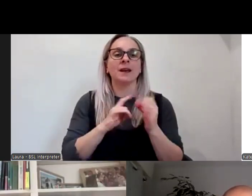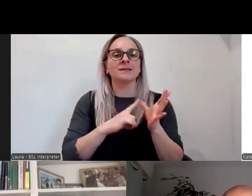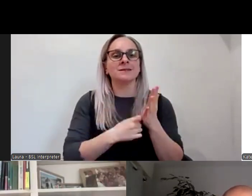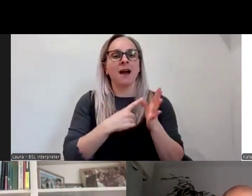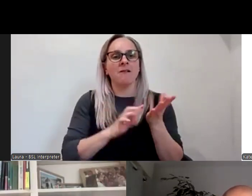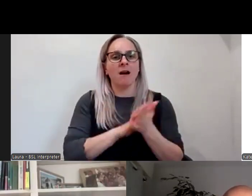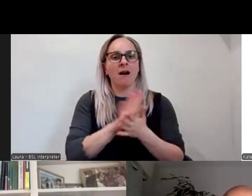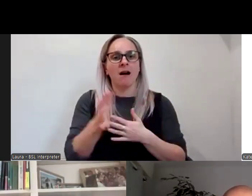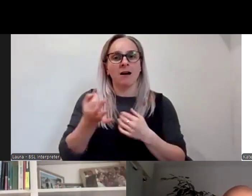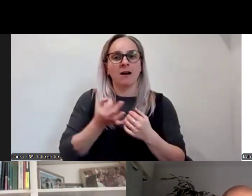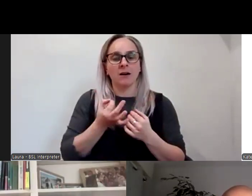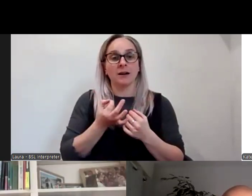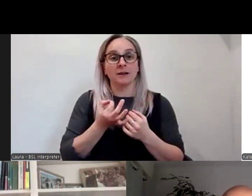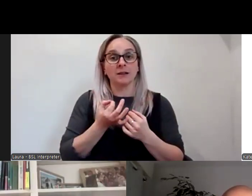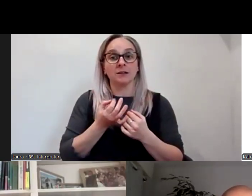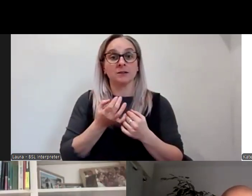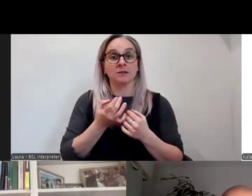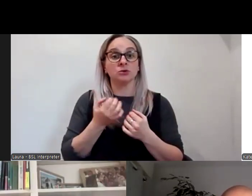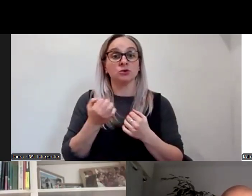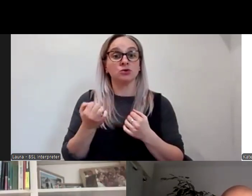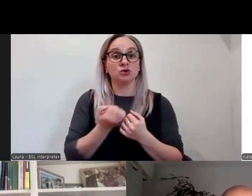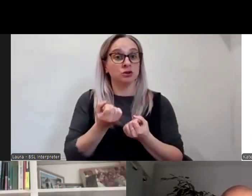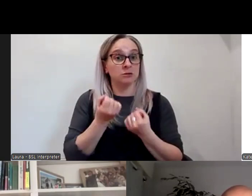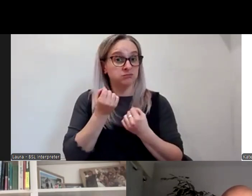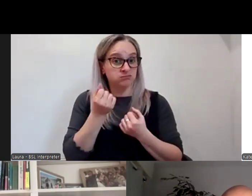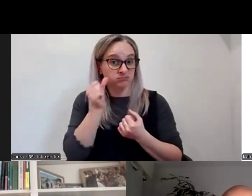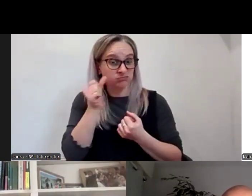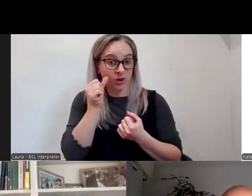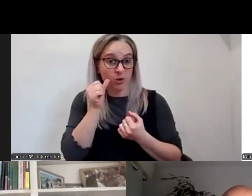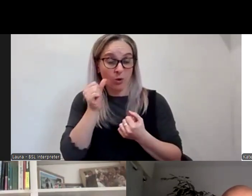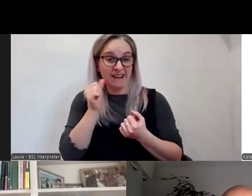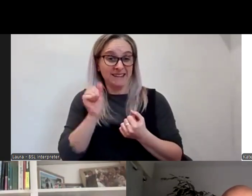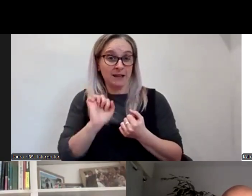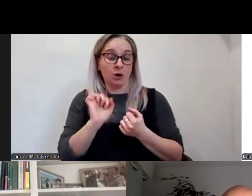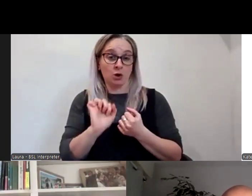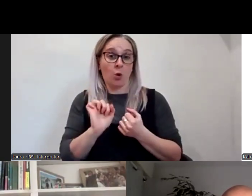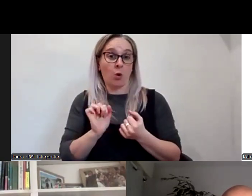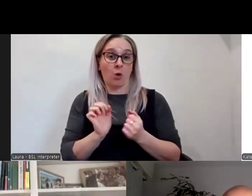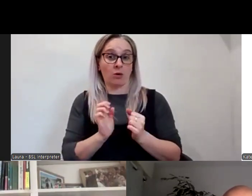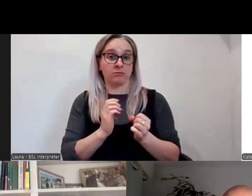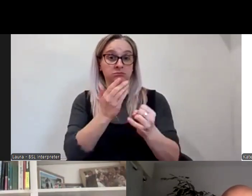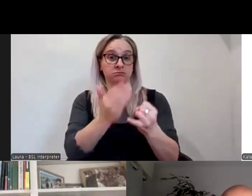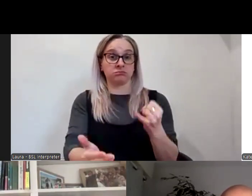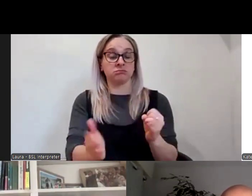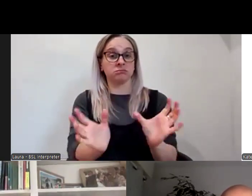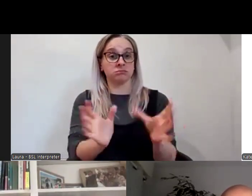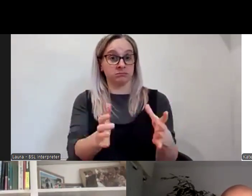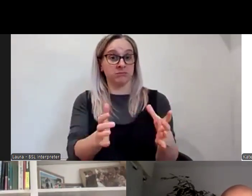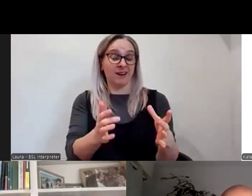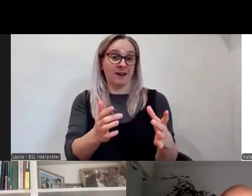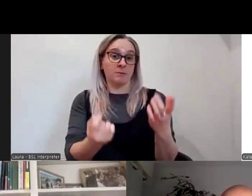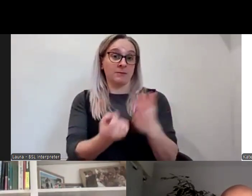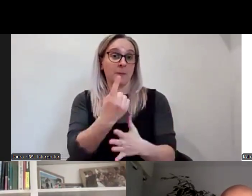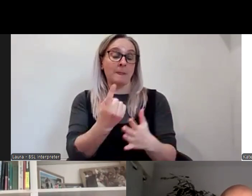know what your provocation piece exploration is? Absolutely not, no. I mean, we do have some fellows who come in with a